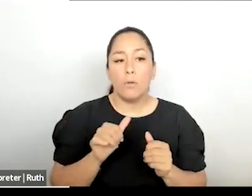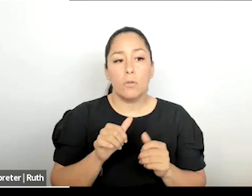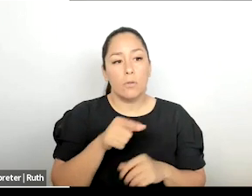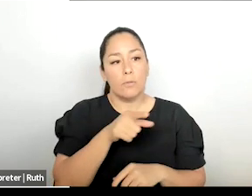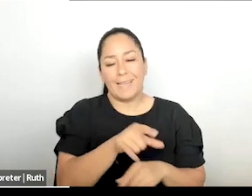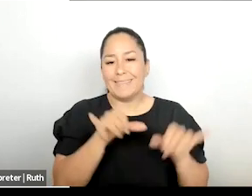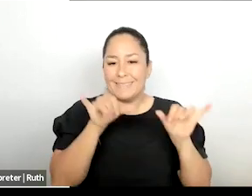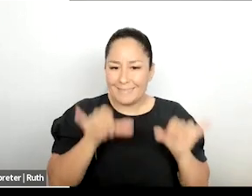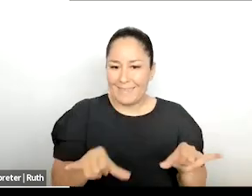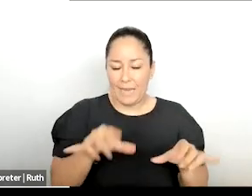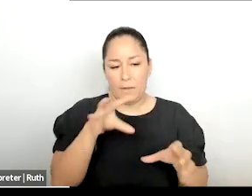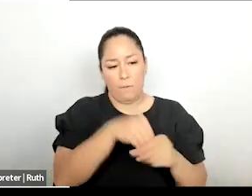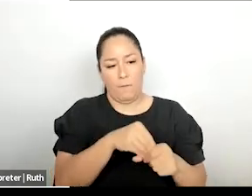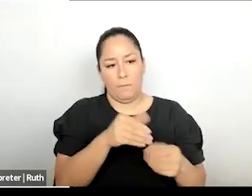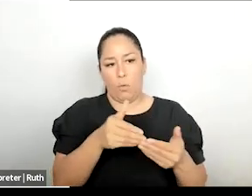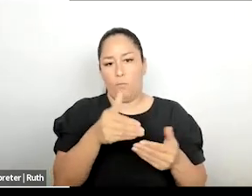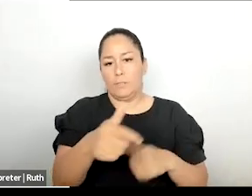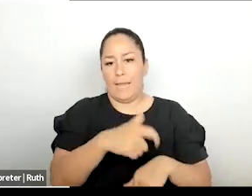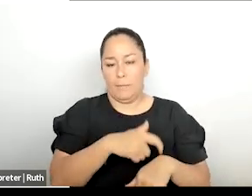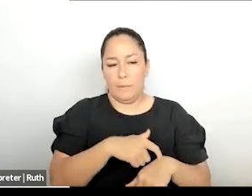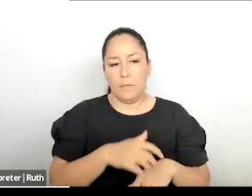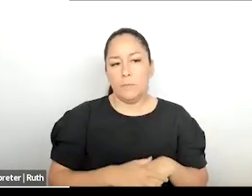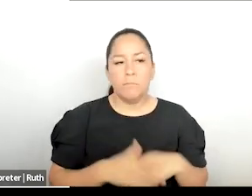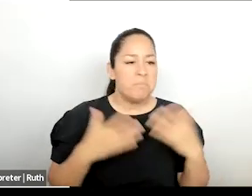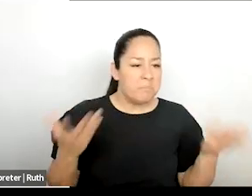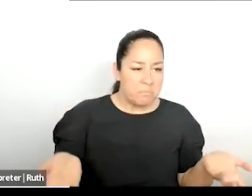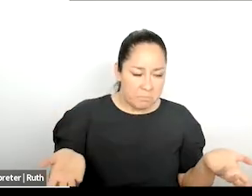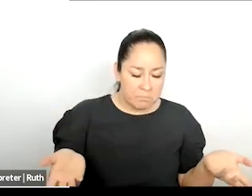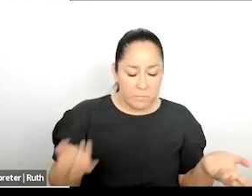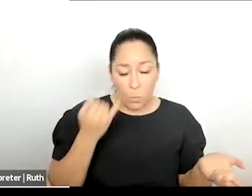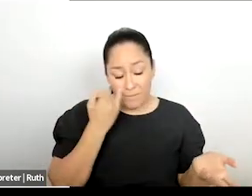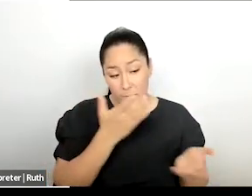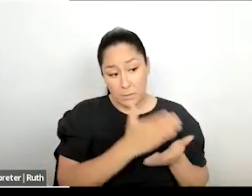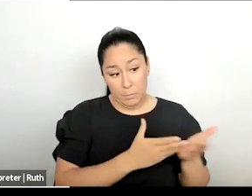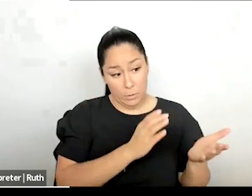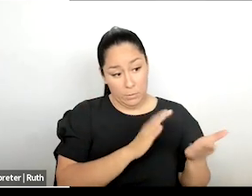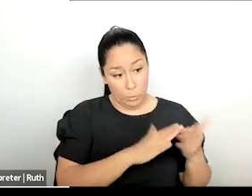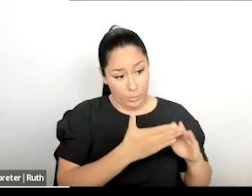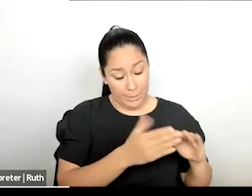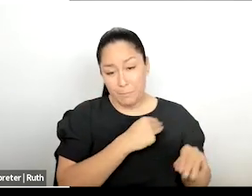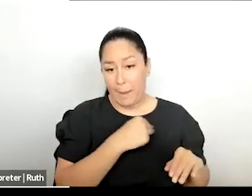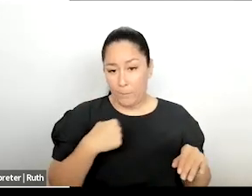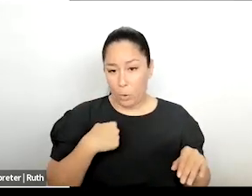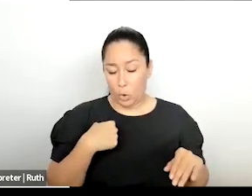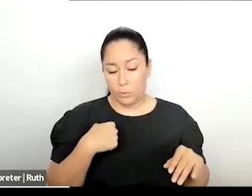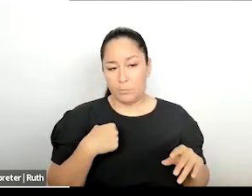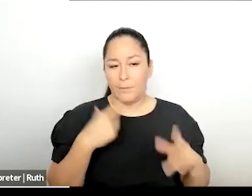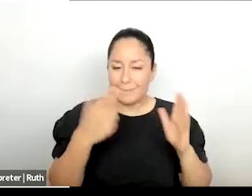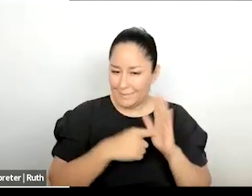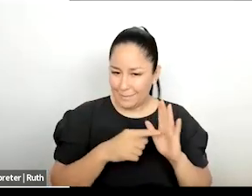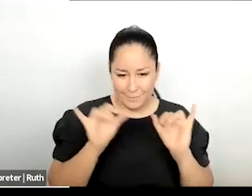stay involved over time. So even if a group of community members, let's go back to that same